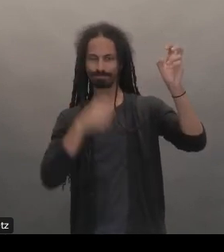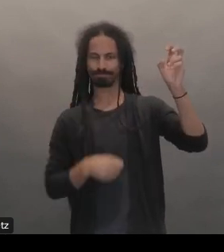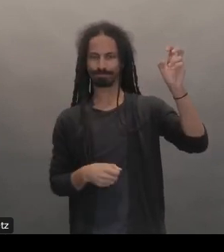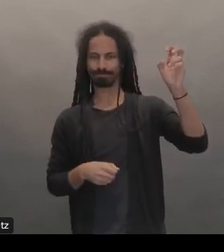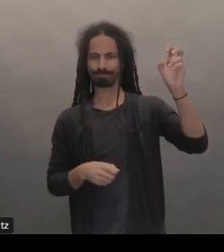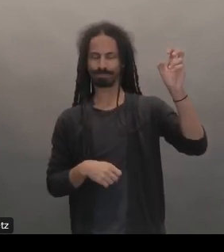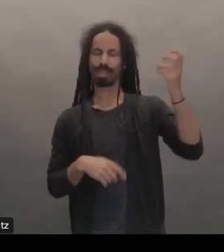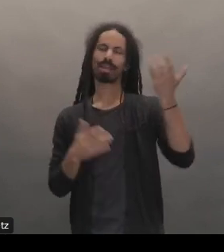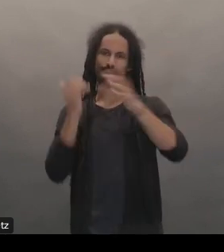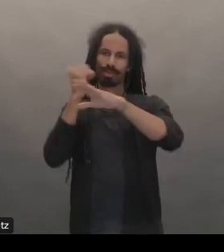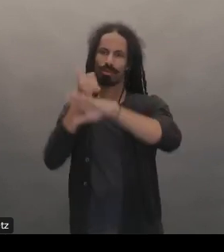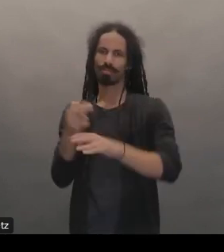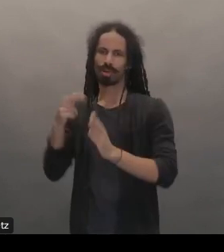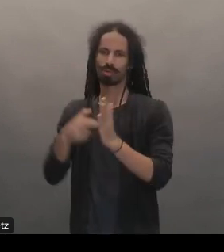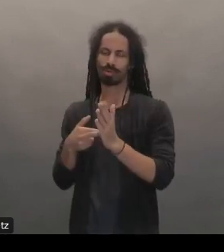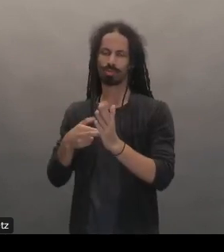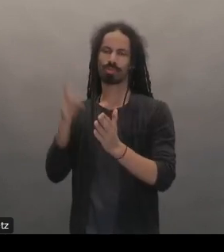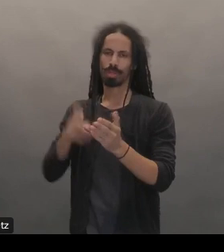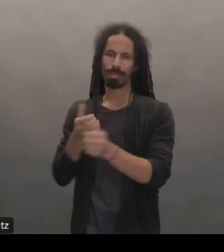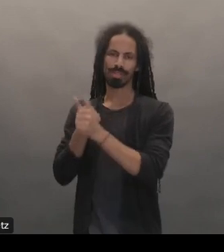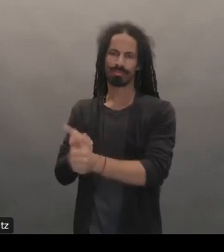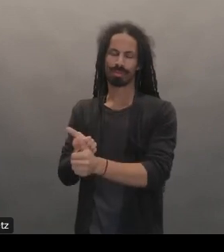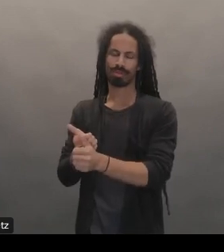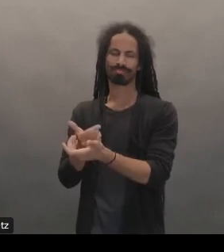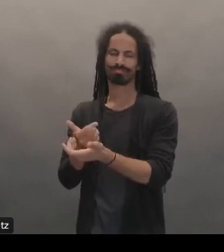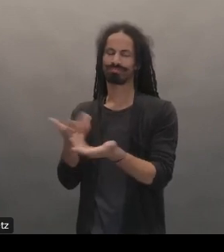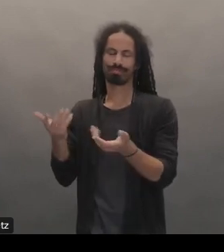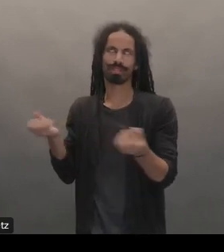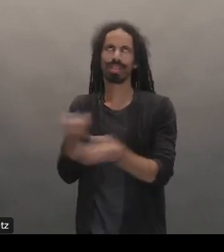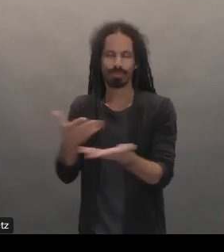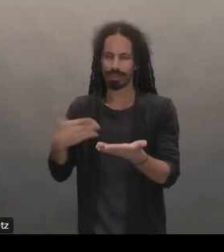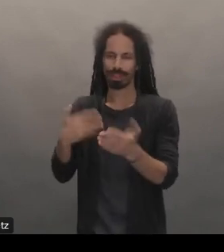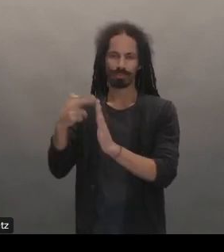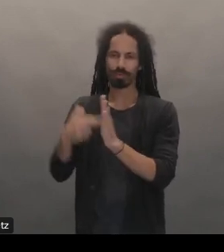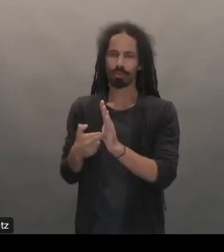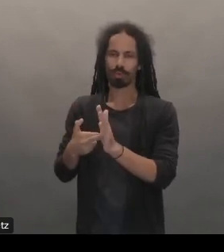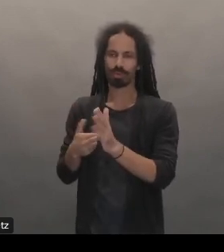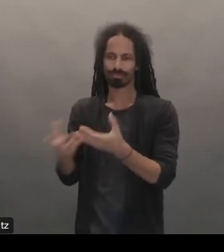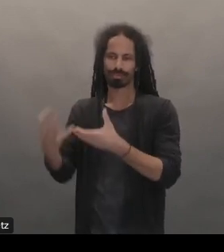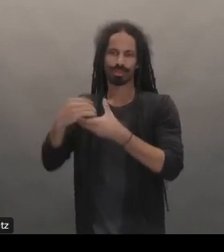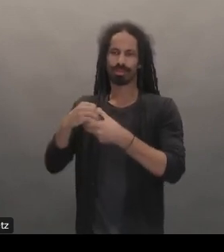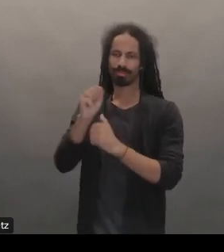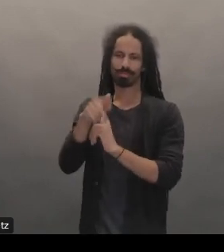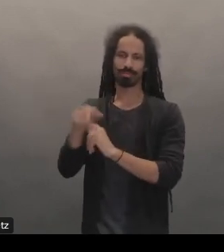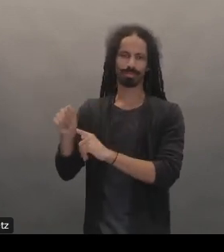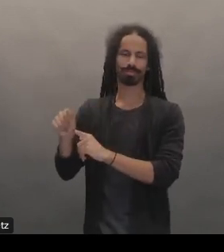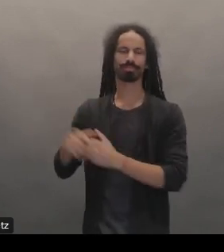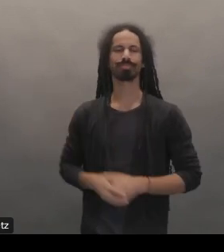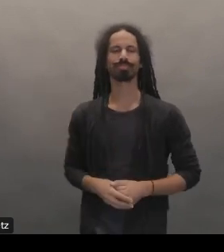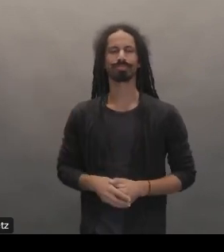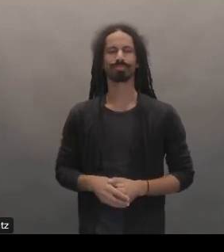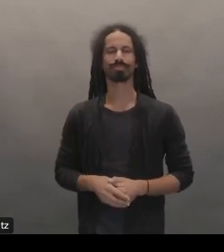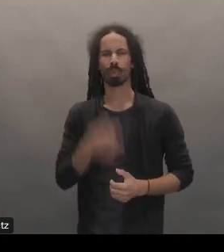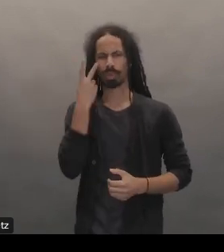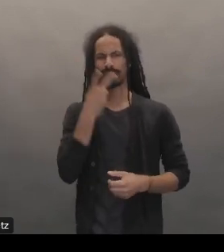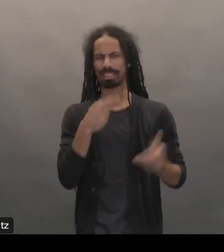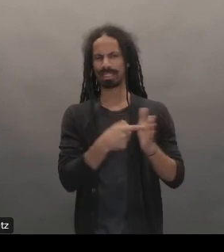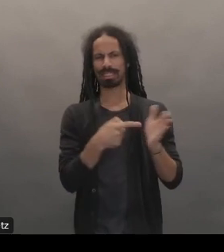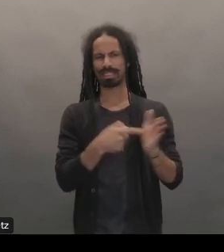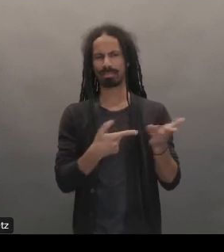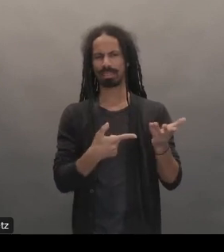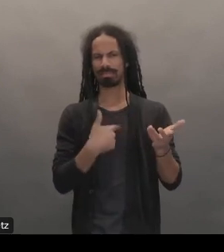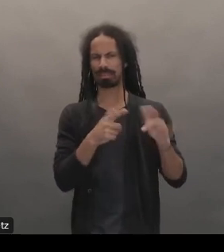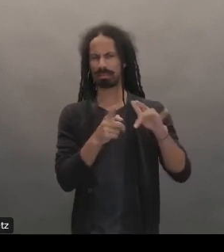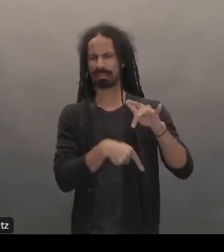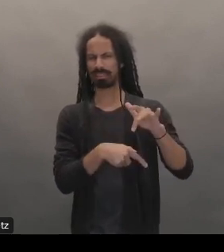rules for everything in APA. So let's look at an example. I'm just going to skip ahead to this example for a moment. You'll